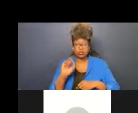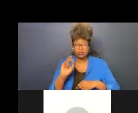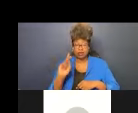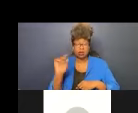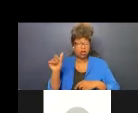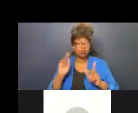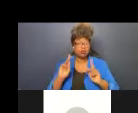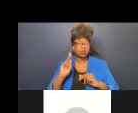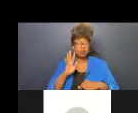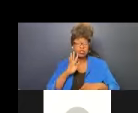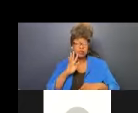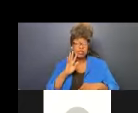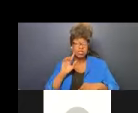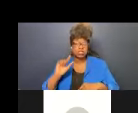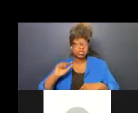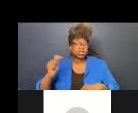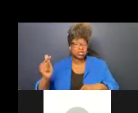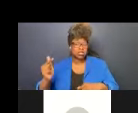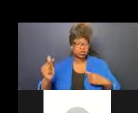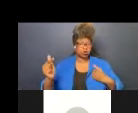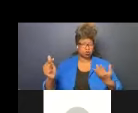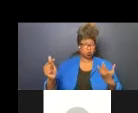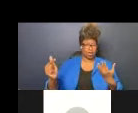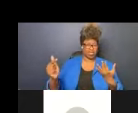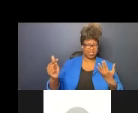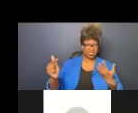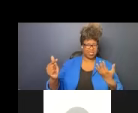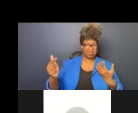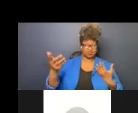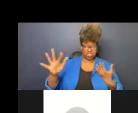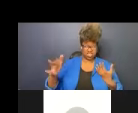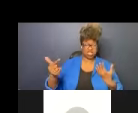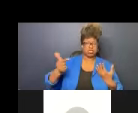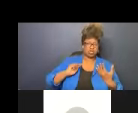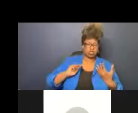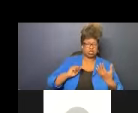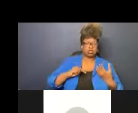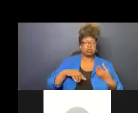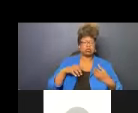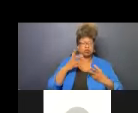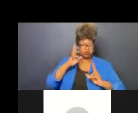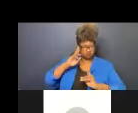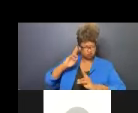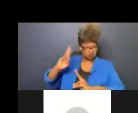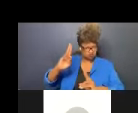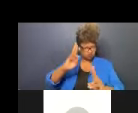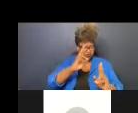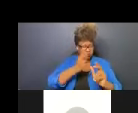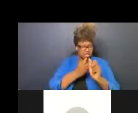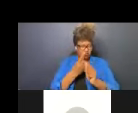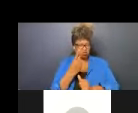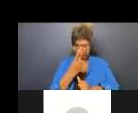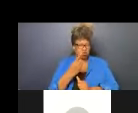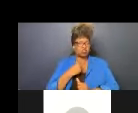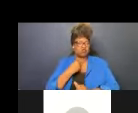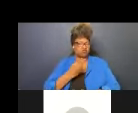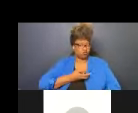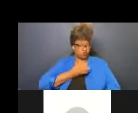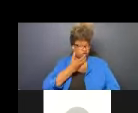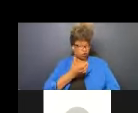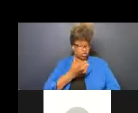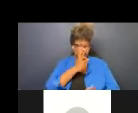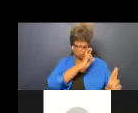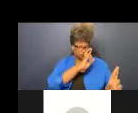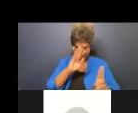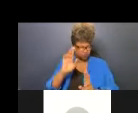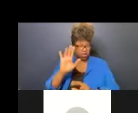your turn. And to please acknowledge everyone's voice and be considerate of everyone's time. And if you find that you speak frequently